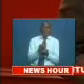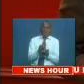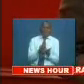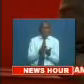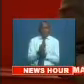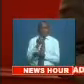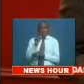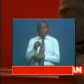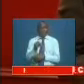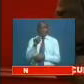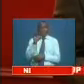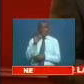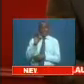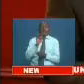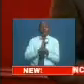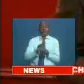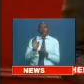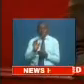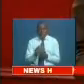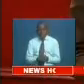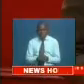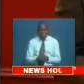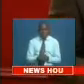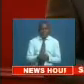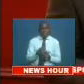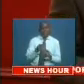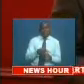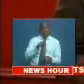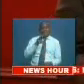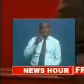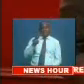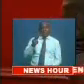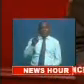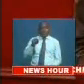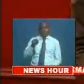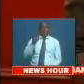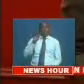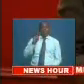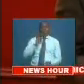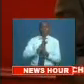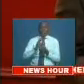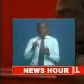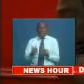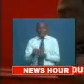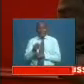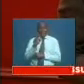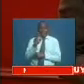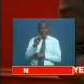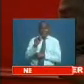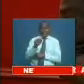by 1.9 billion Ghana cedis from 32.4 billion to